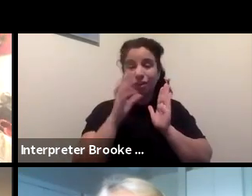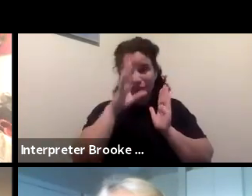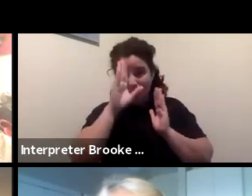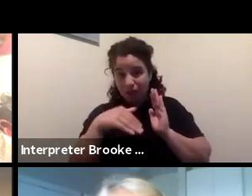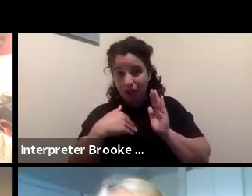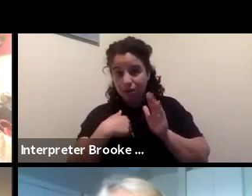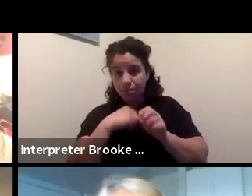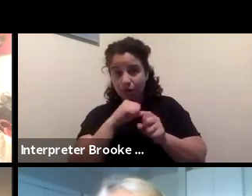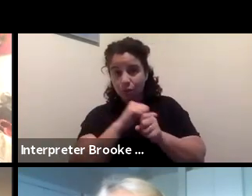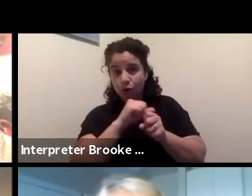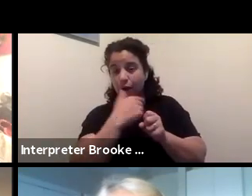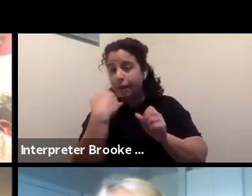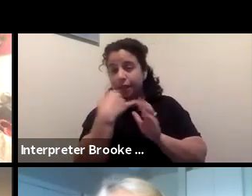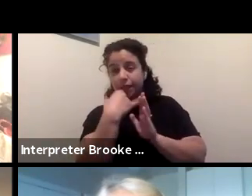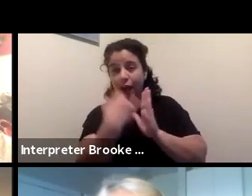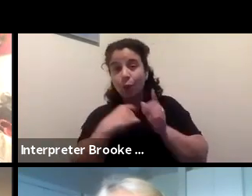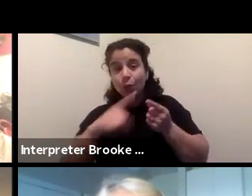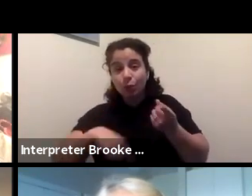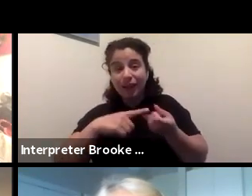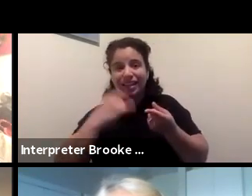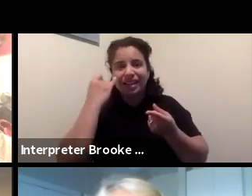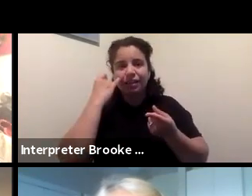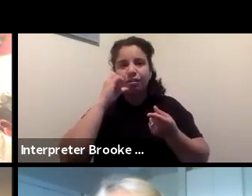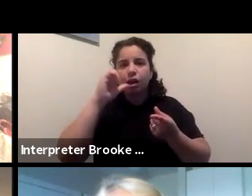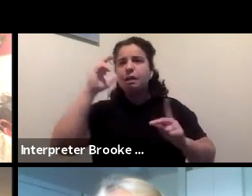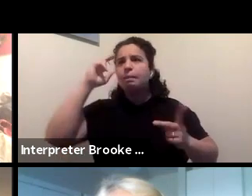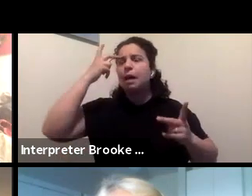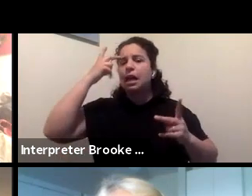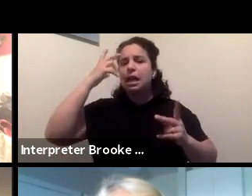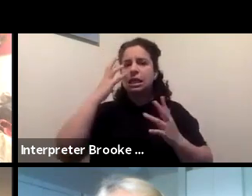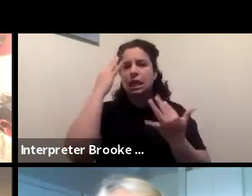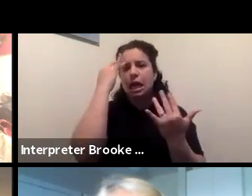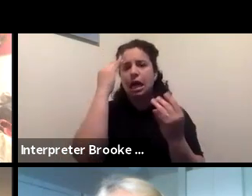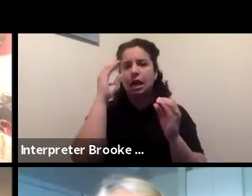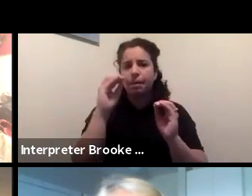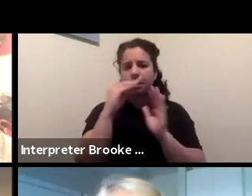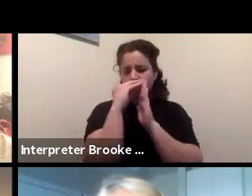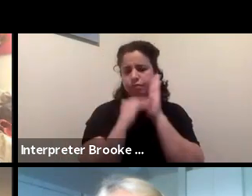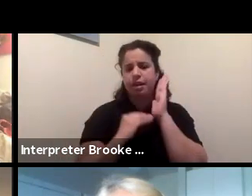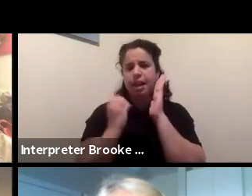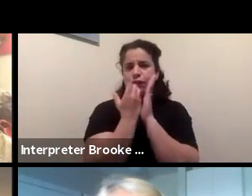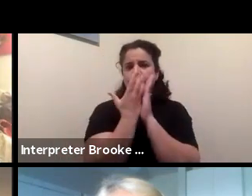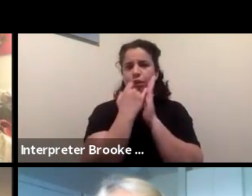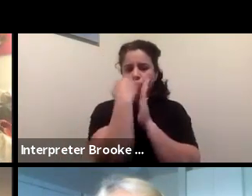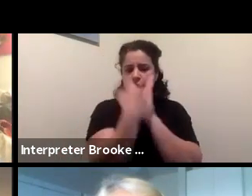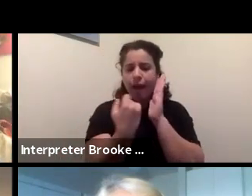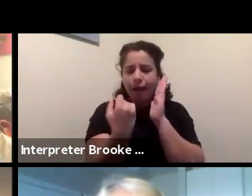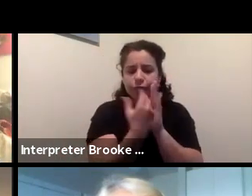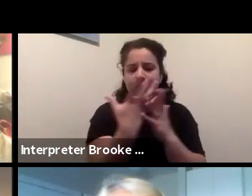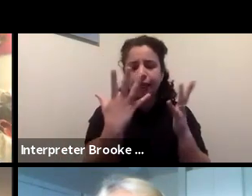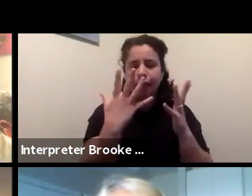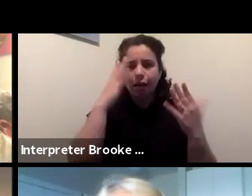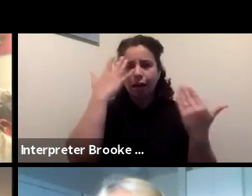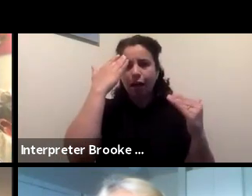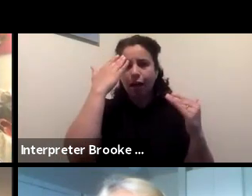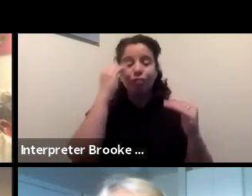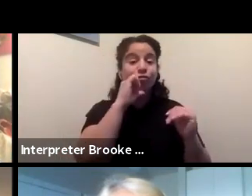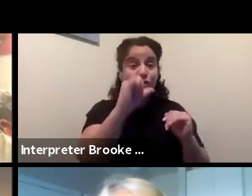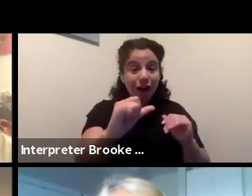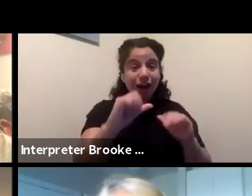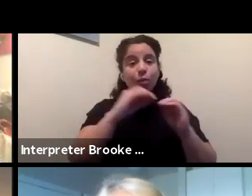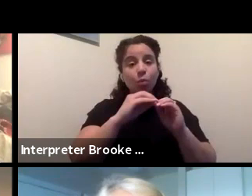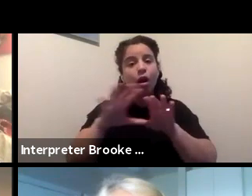rush myself in a panic to be like, write down everything, draw everything. And I really allow myself to